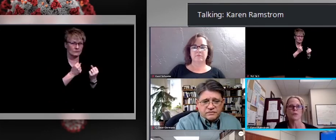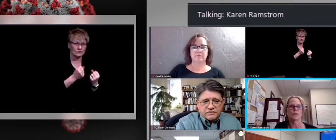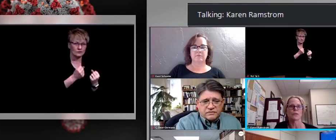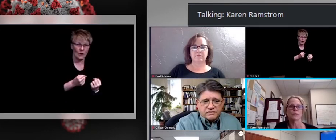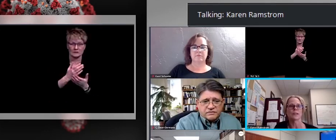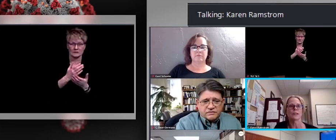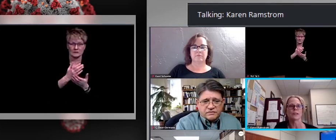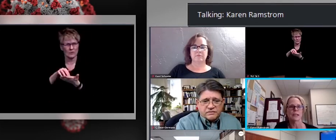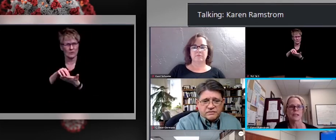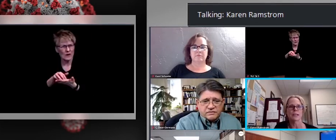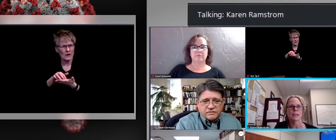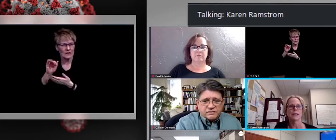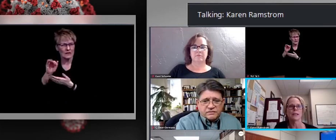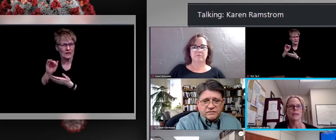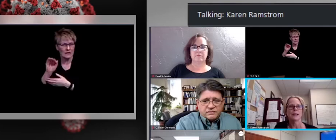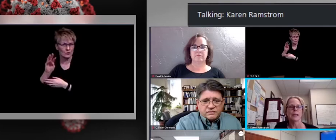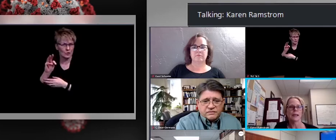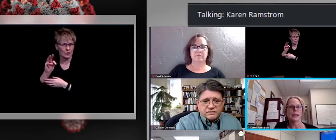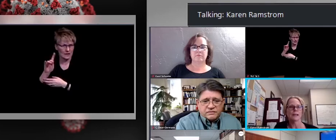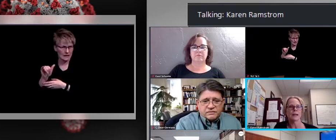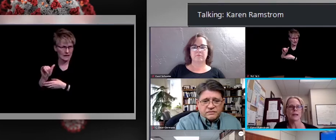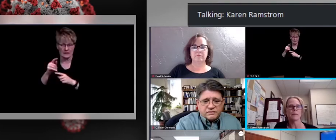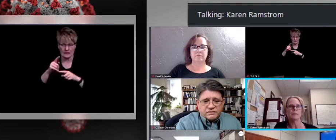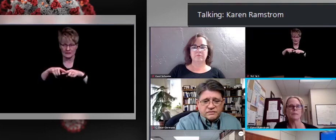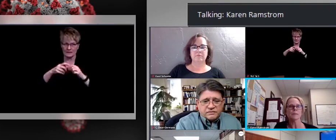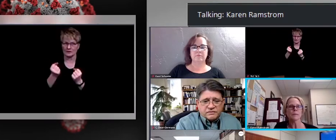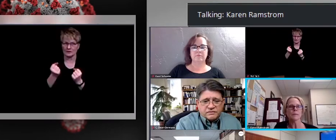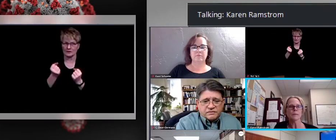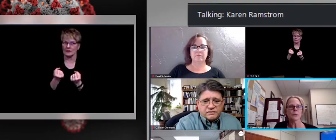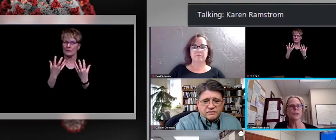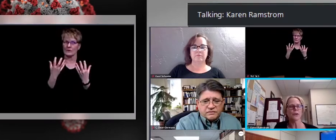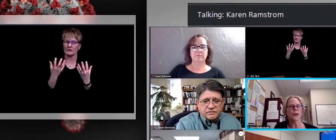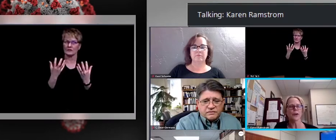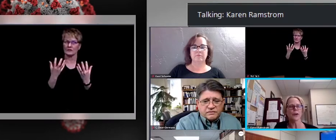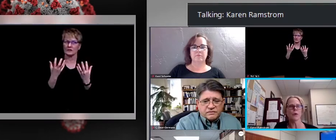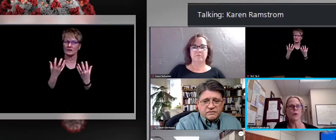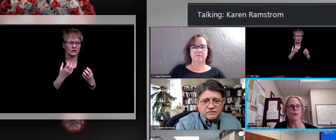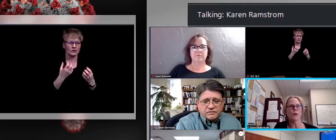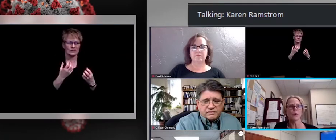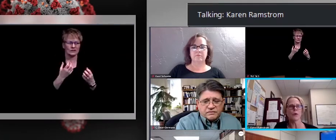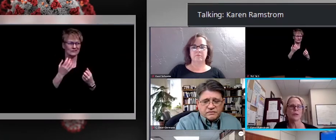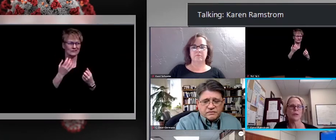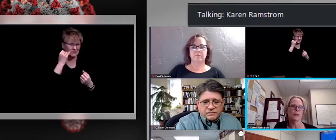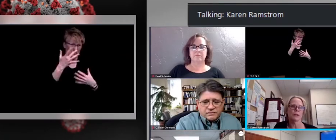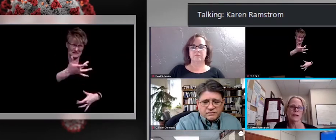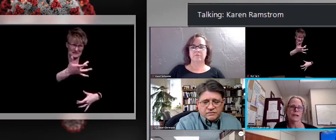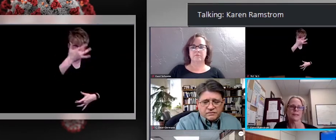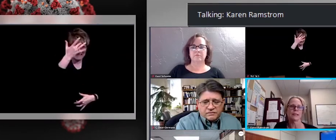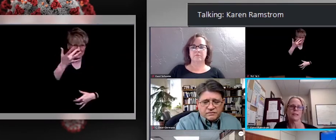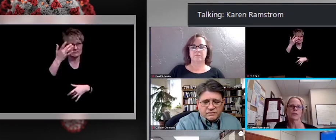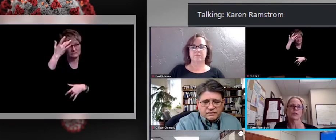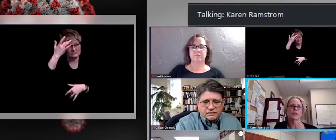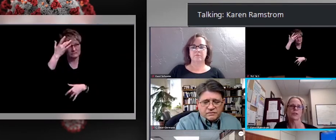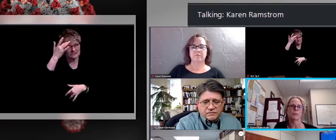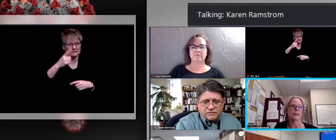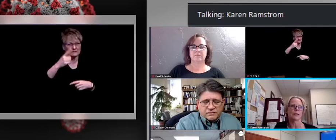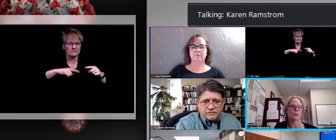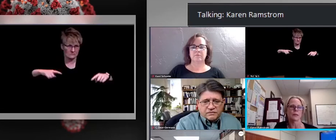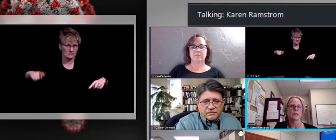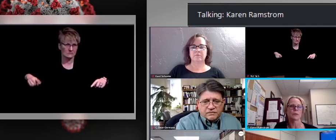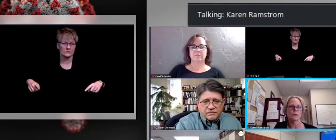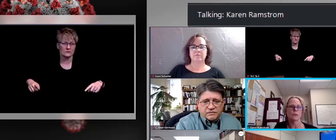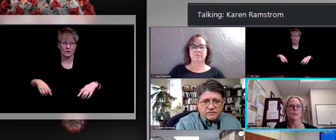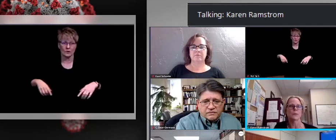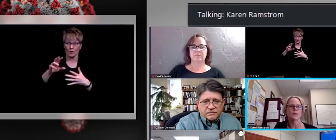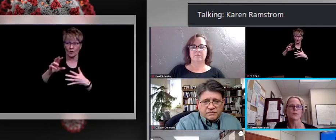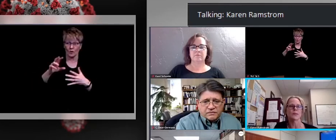to, severity of illness, and that kind of a thing. And we're still learning more about that. And we know that the vaccine actually provides a